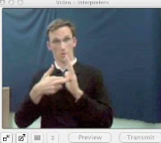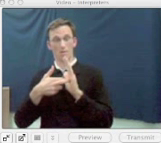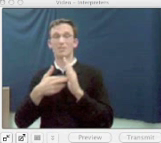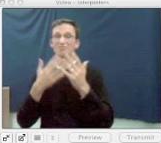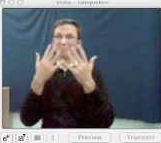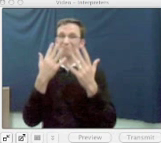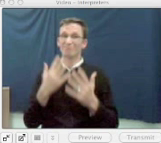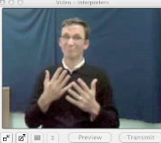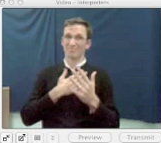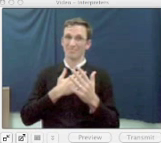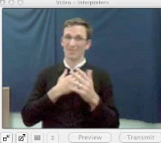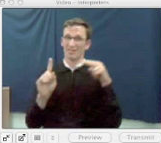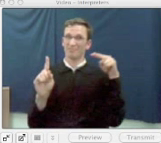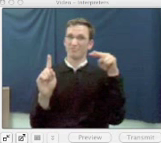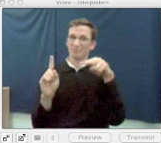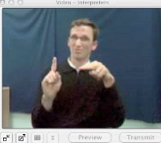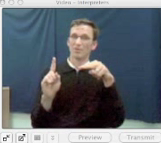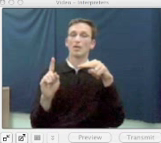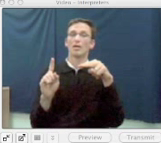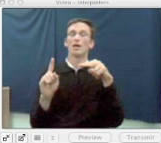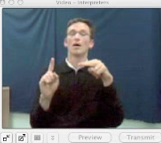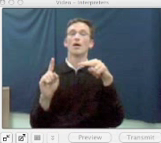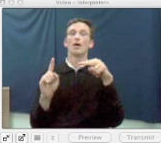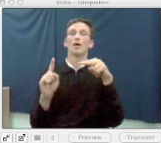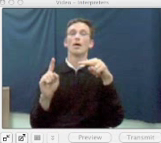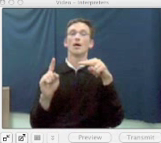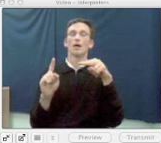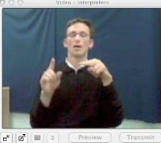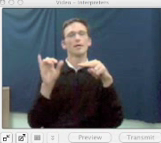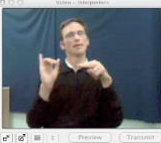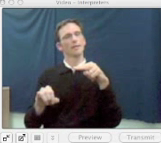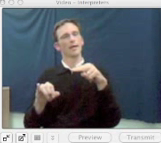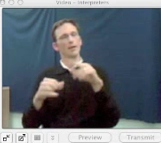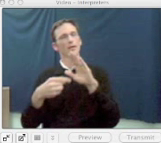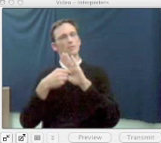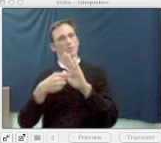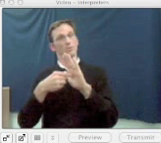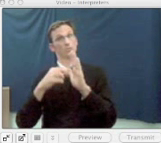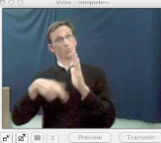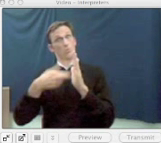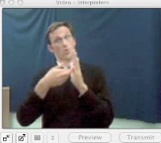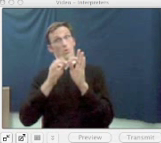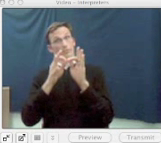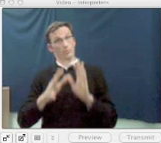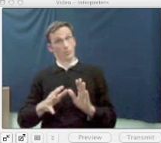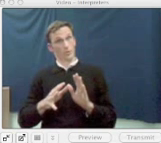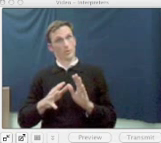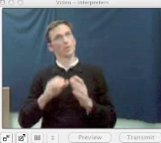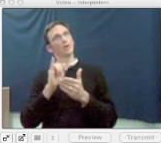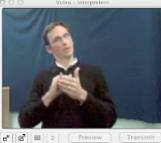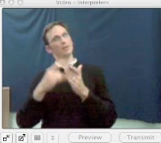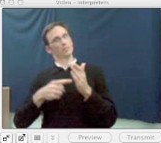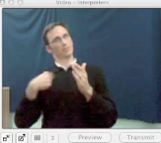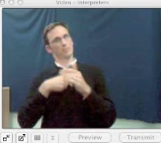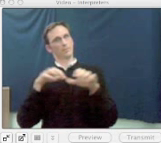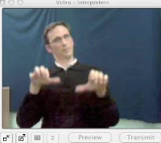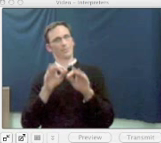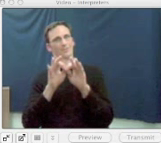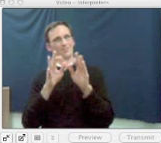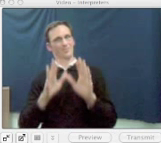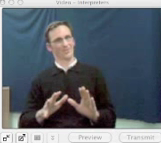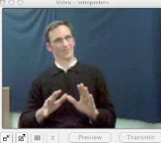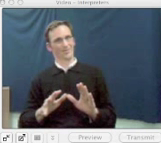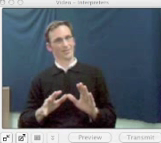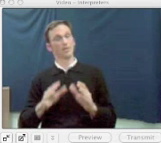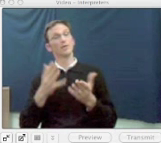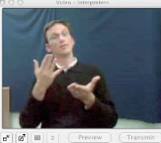this is conveyed as the role of the interpreter is conveyed as what the interpreter does. So while the literature might say